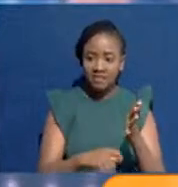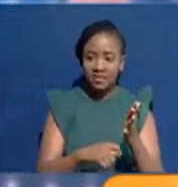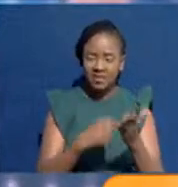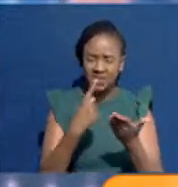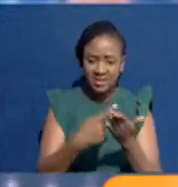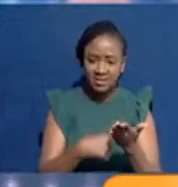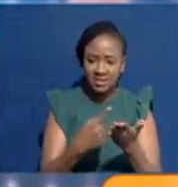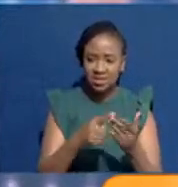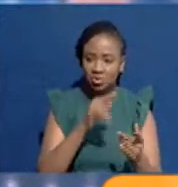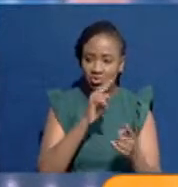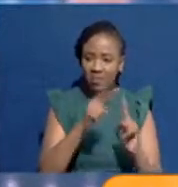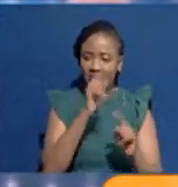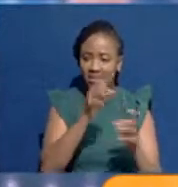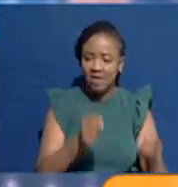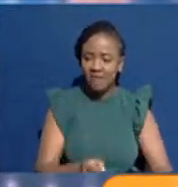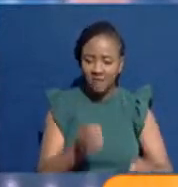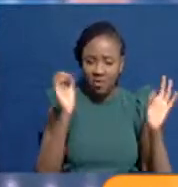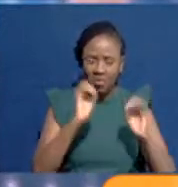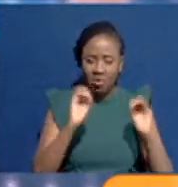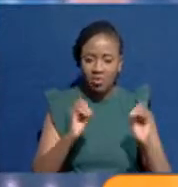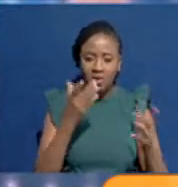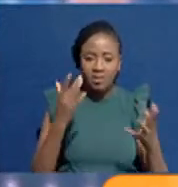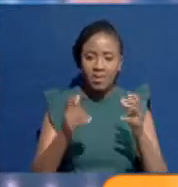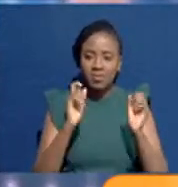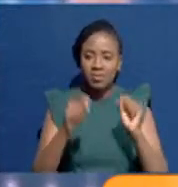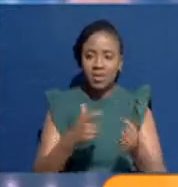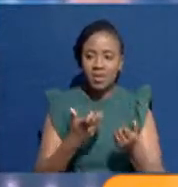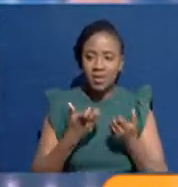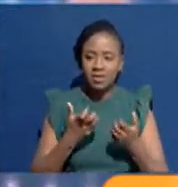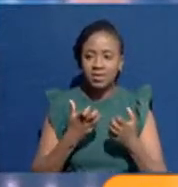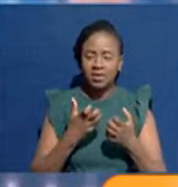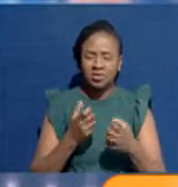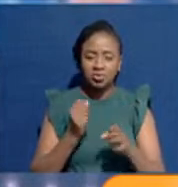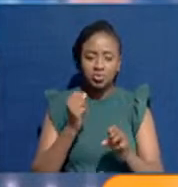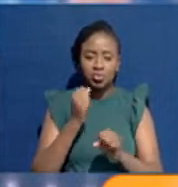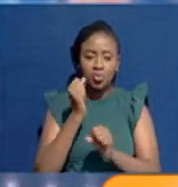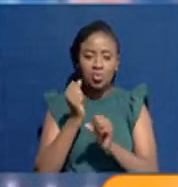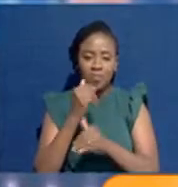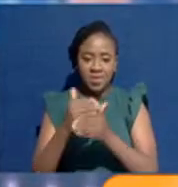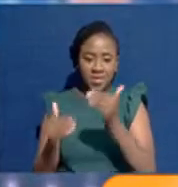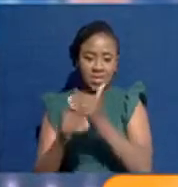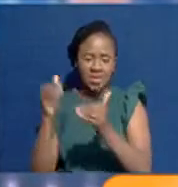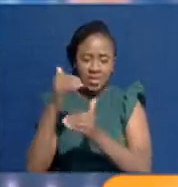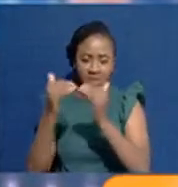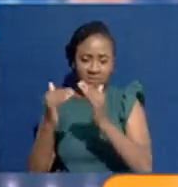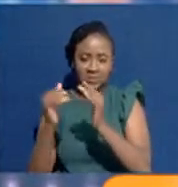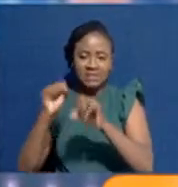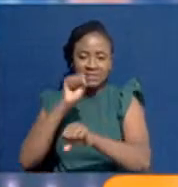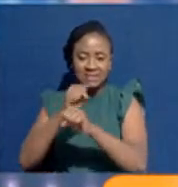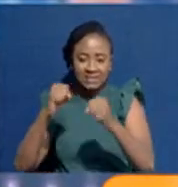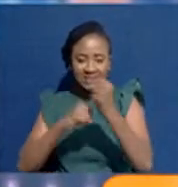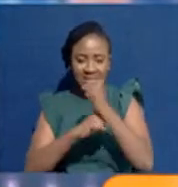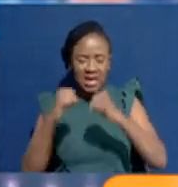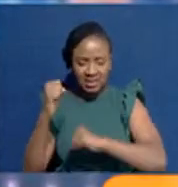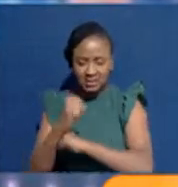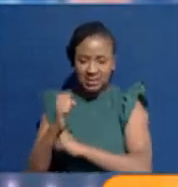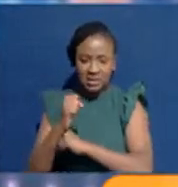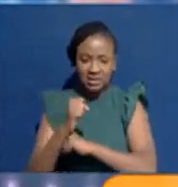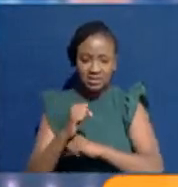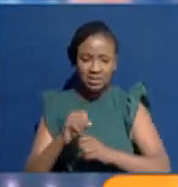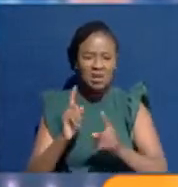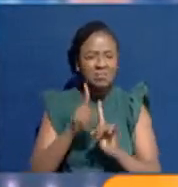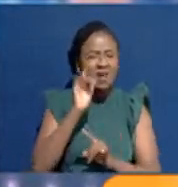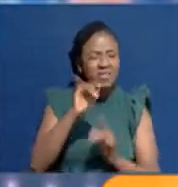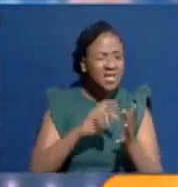create structures, moratorium structures for the employers. And as I say, that is very informal. What does that